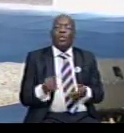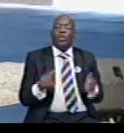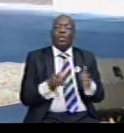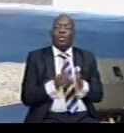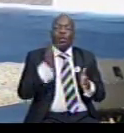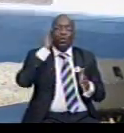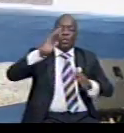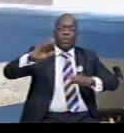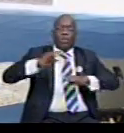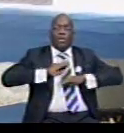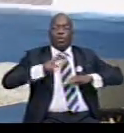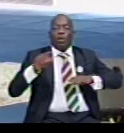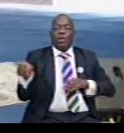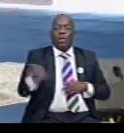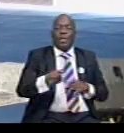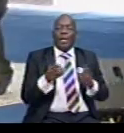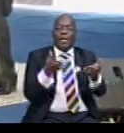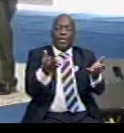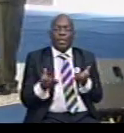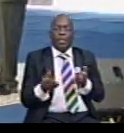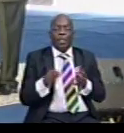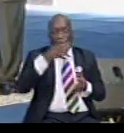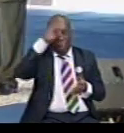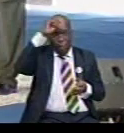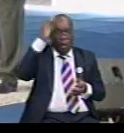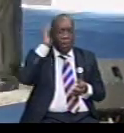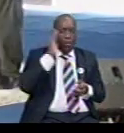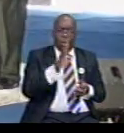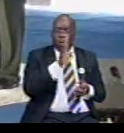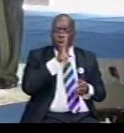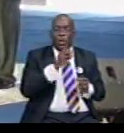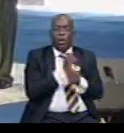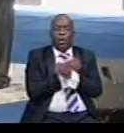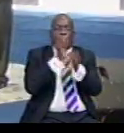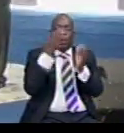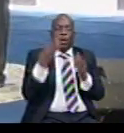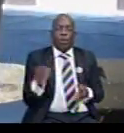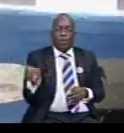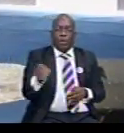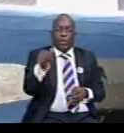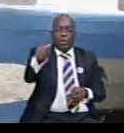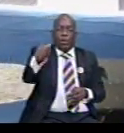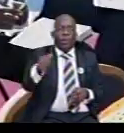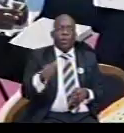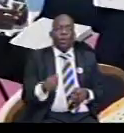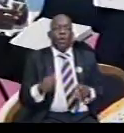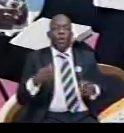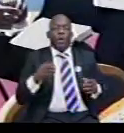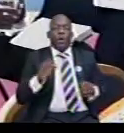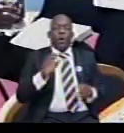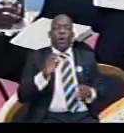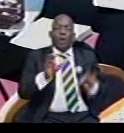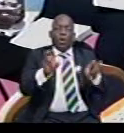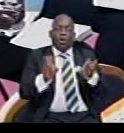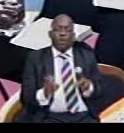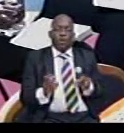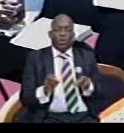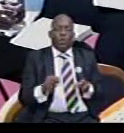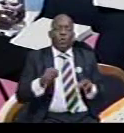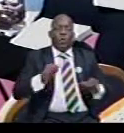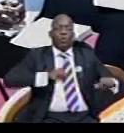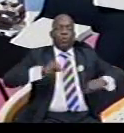it says, men shall be lovers of their own selves, covetous, boasters, proud,